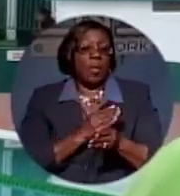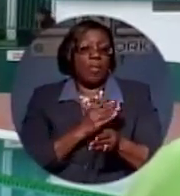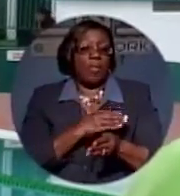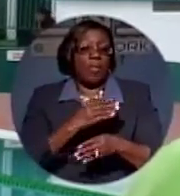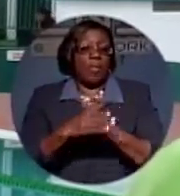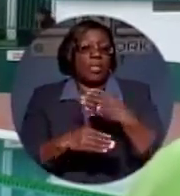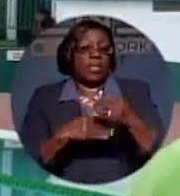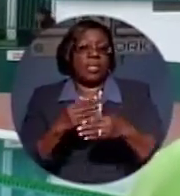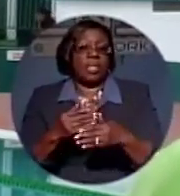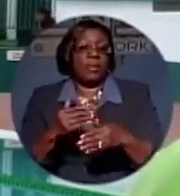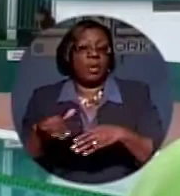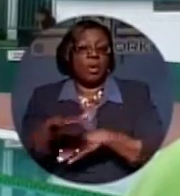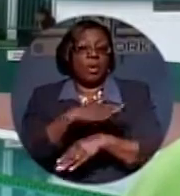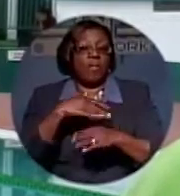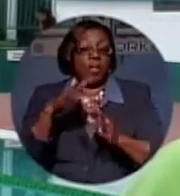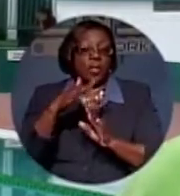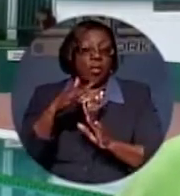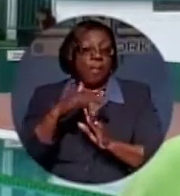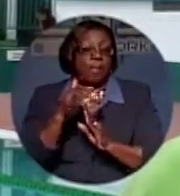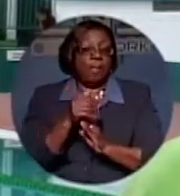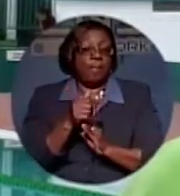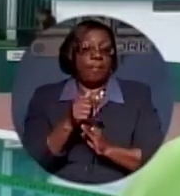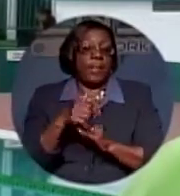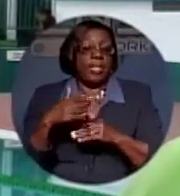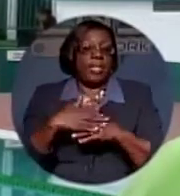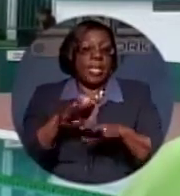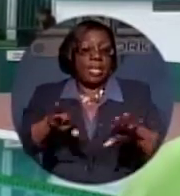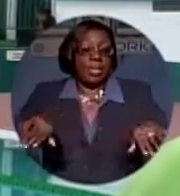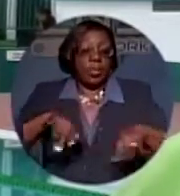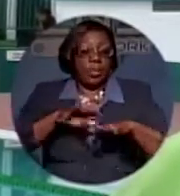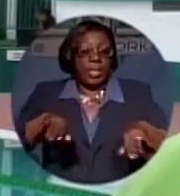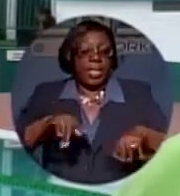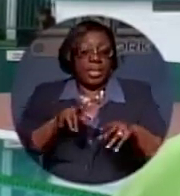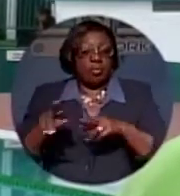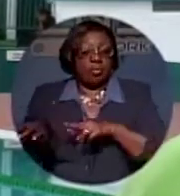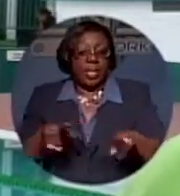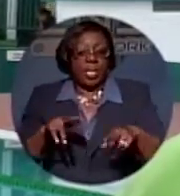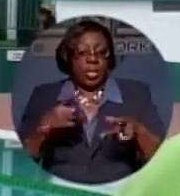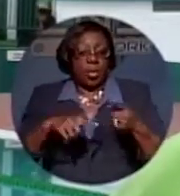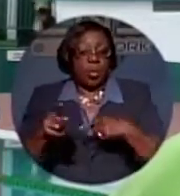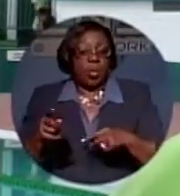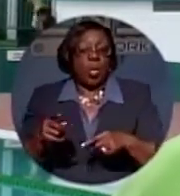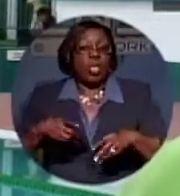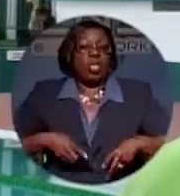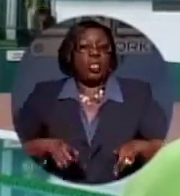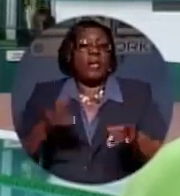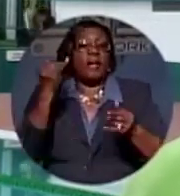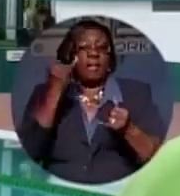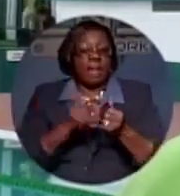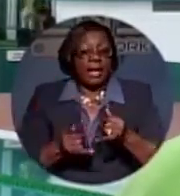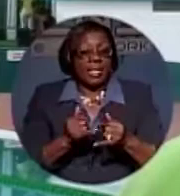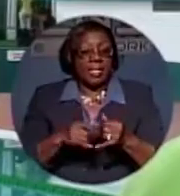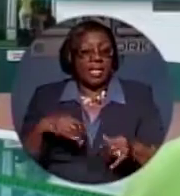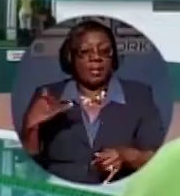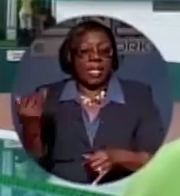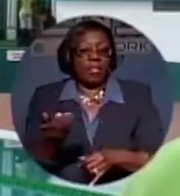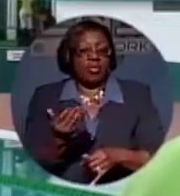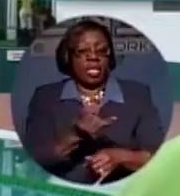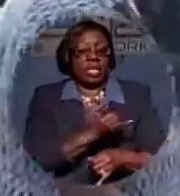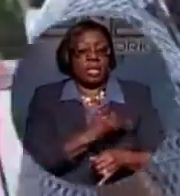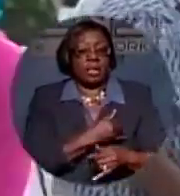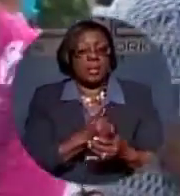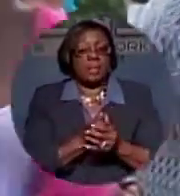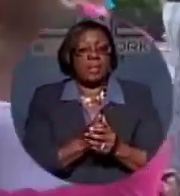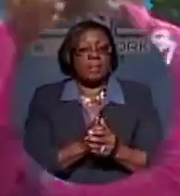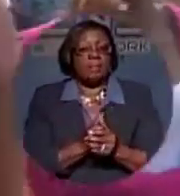over the top. So as a swimmer is coming in, the next swimmer gets ready to go. During finals, there will be introductions, which slows the meet a